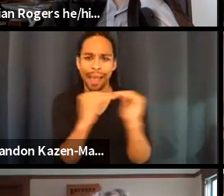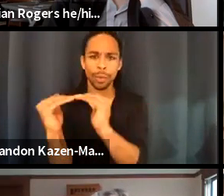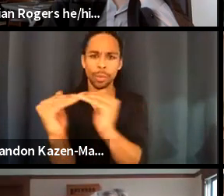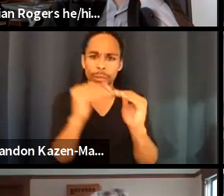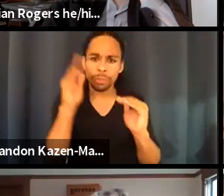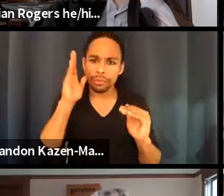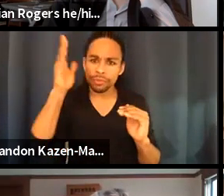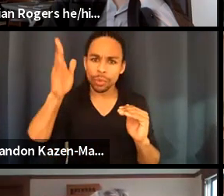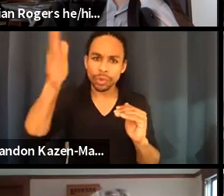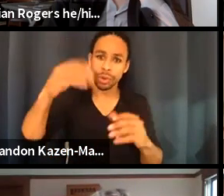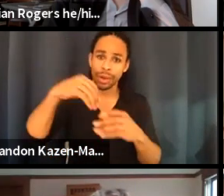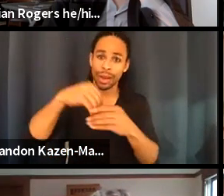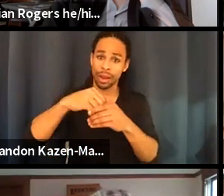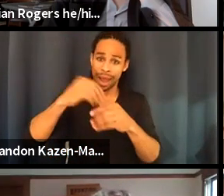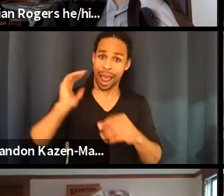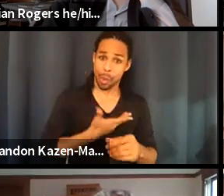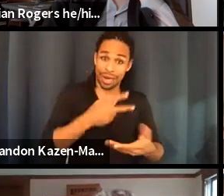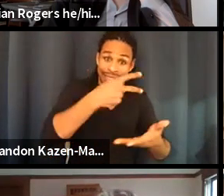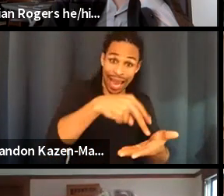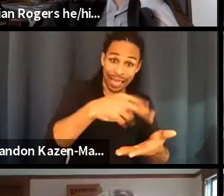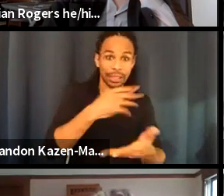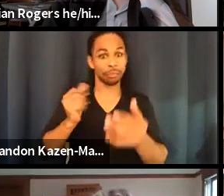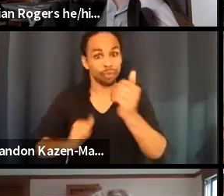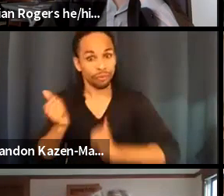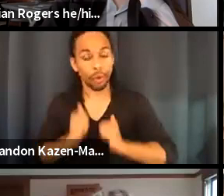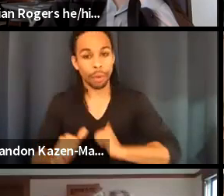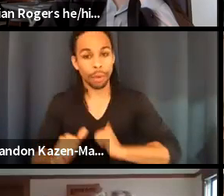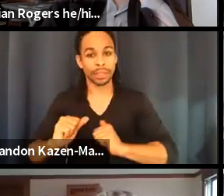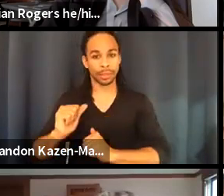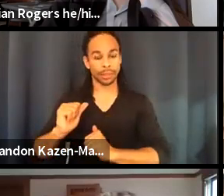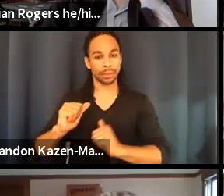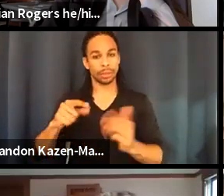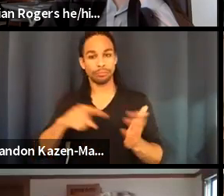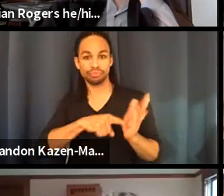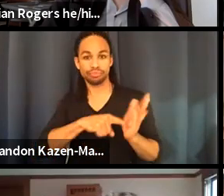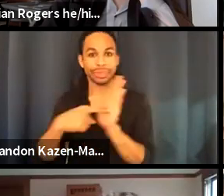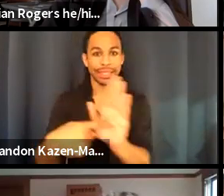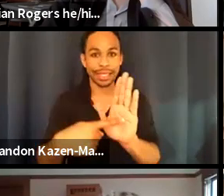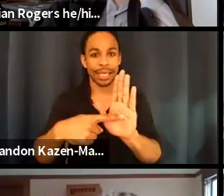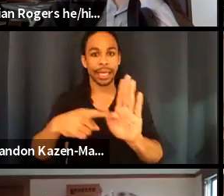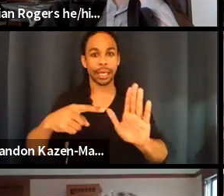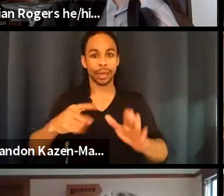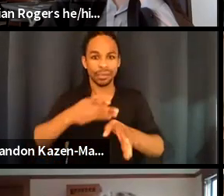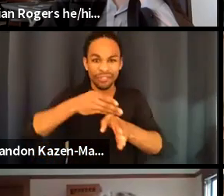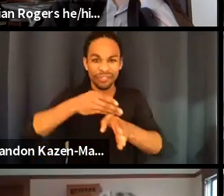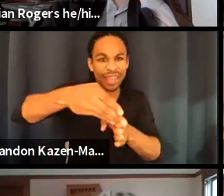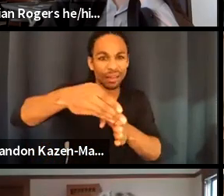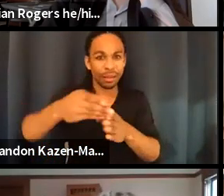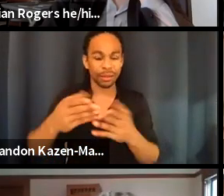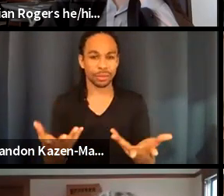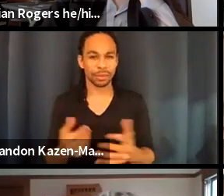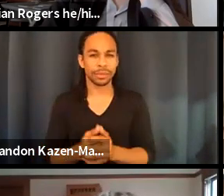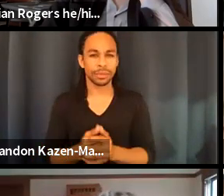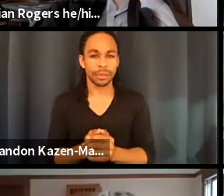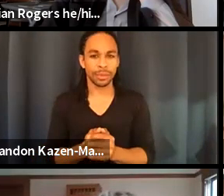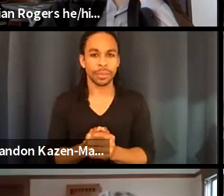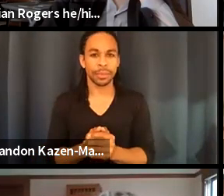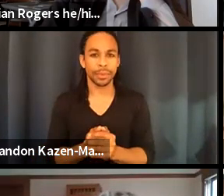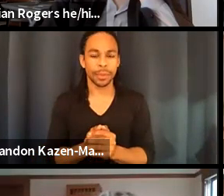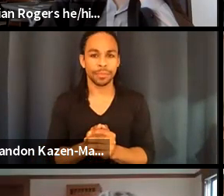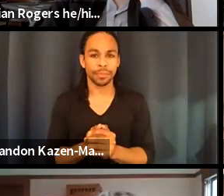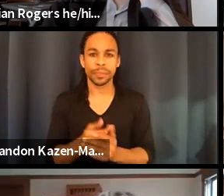performance presenting fields? May we take a deep breath in and out of those people,